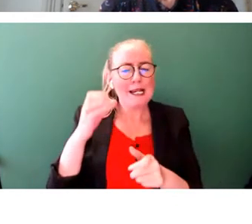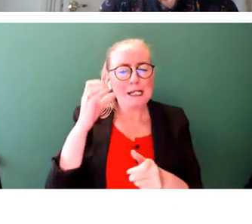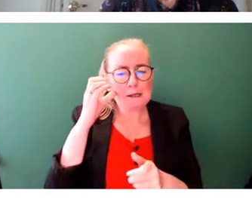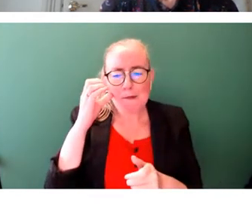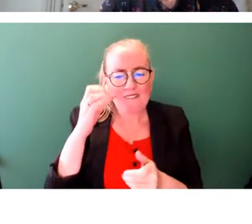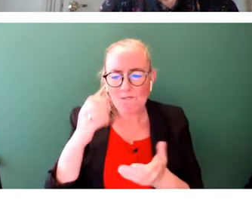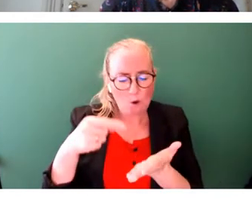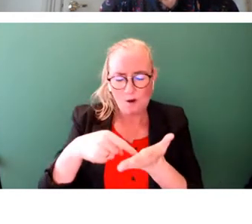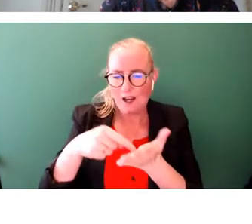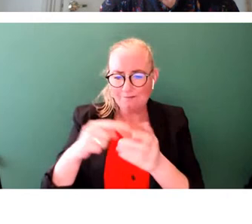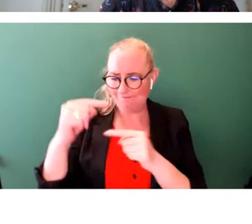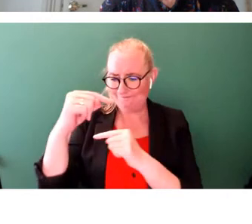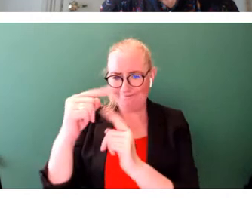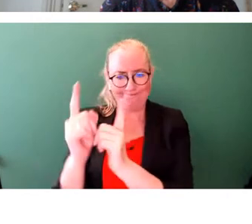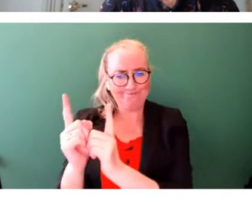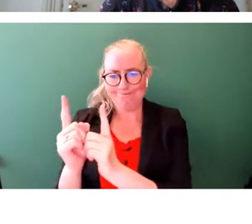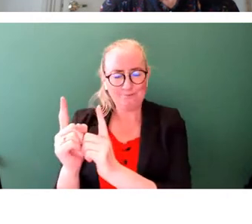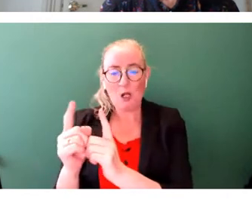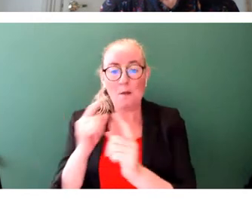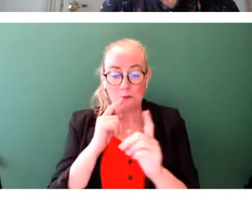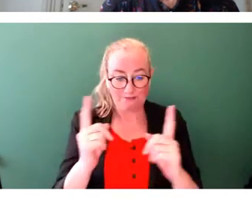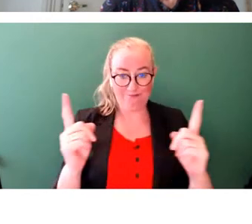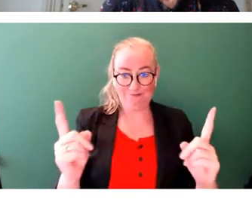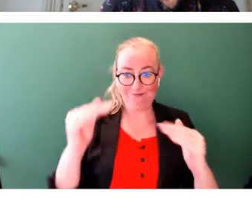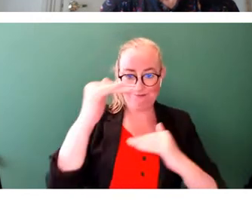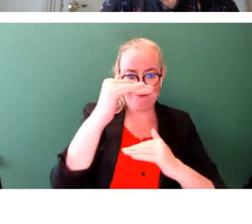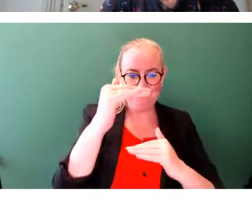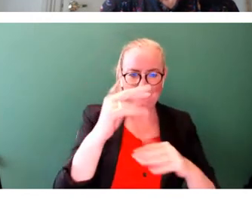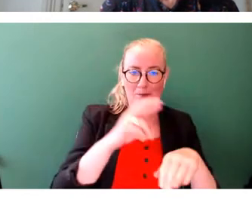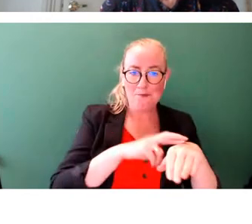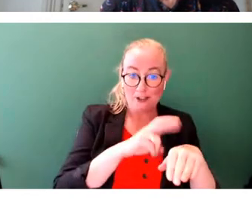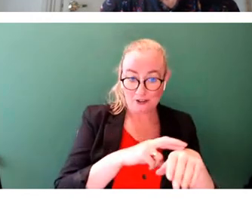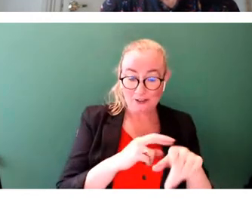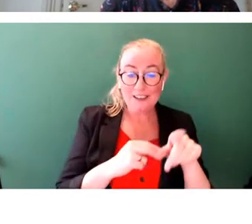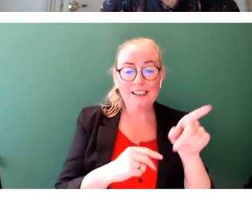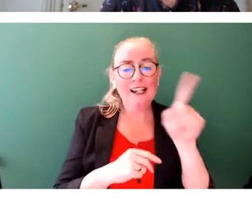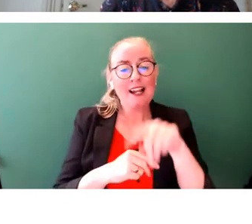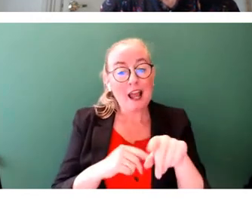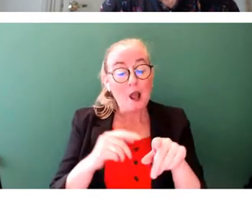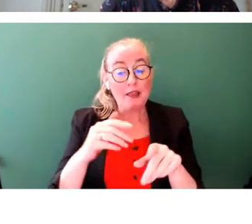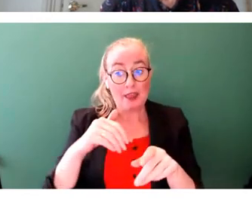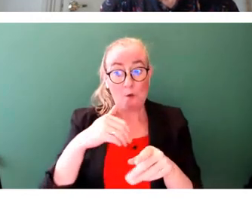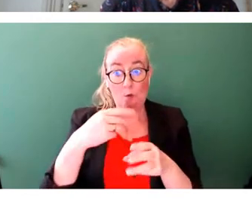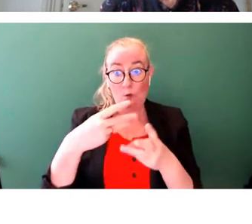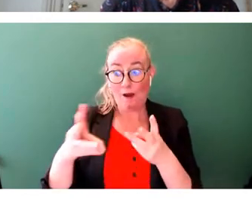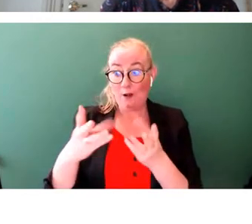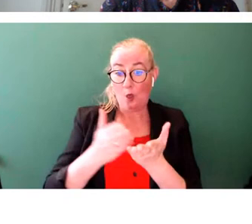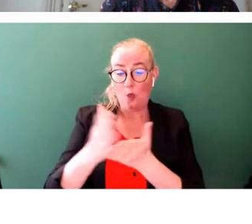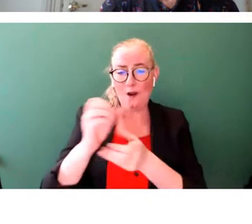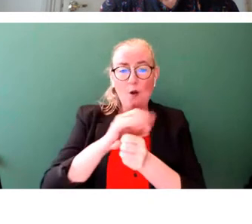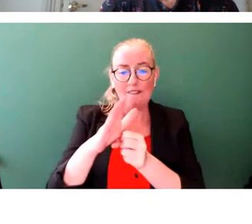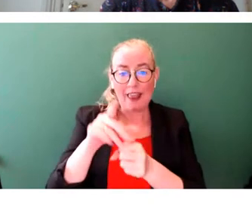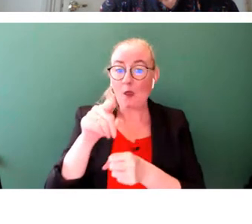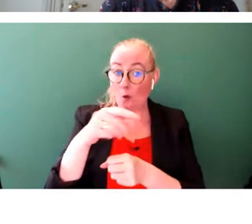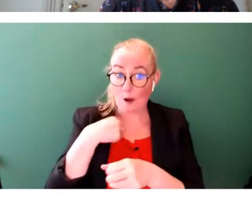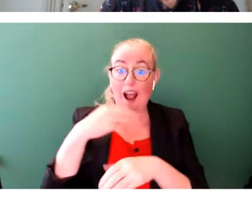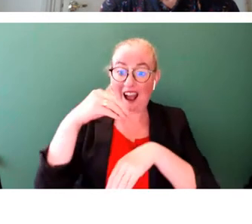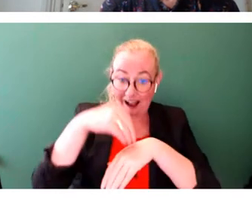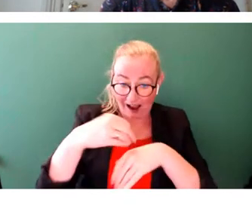especially as well if you have dexterity problems. And then with the pandemic, that's why we've moved online to have